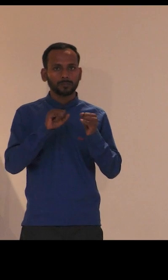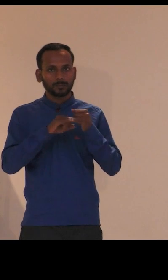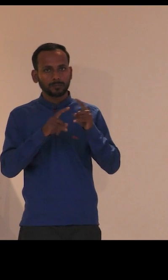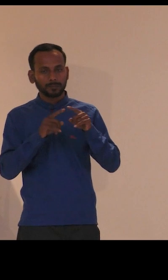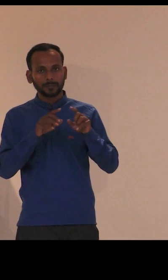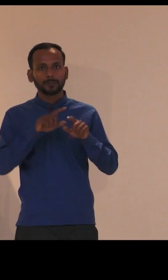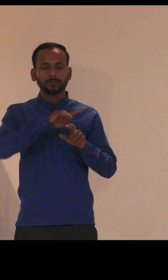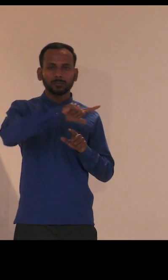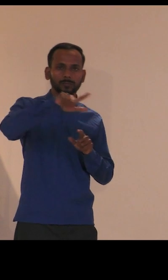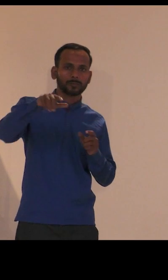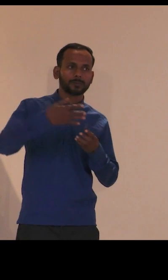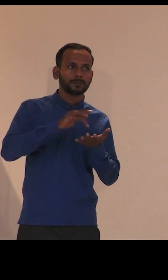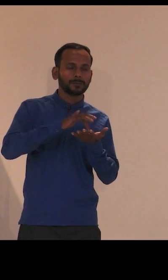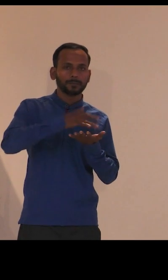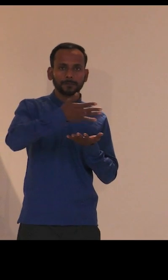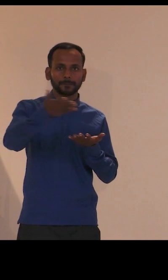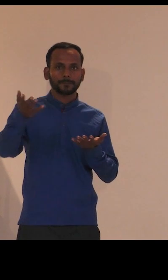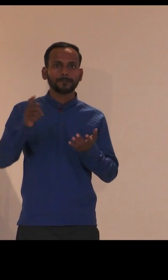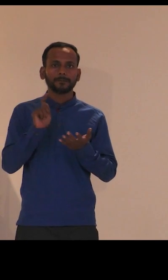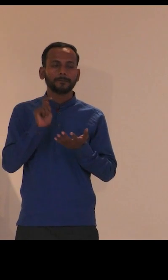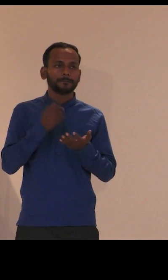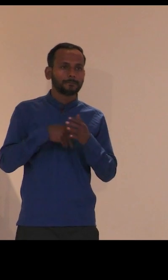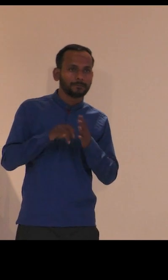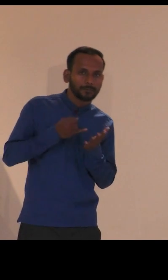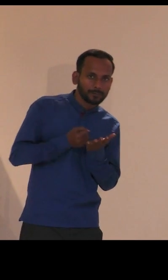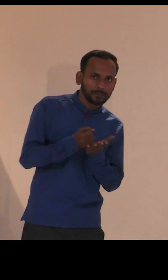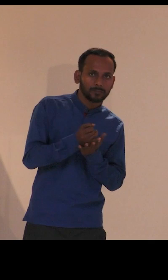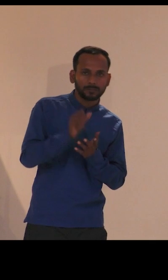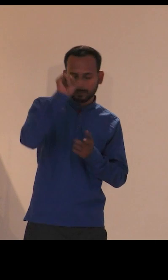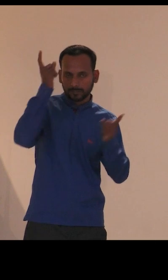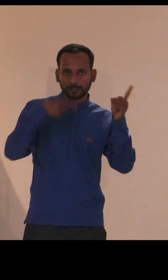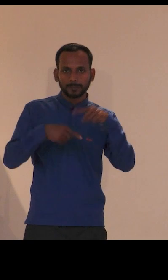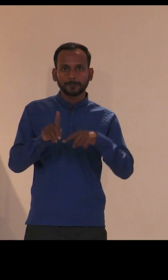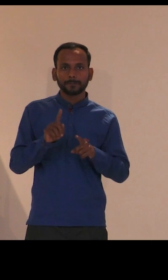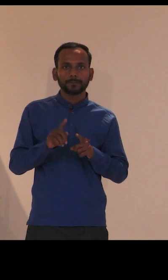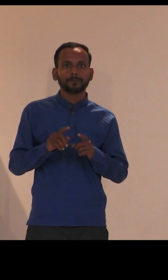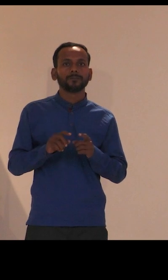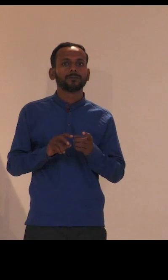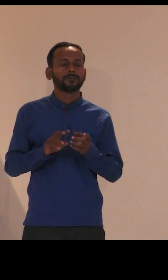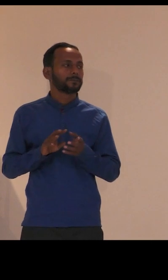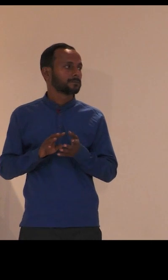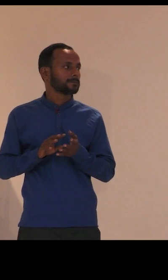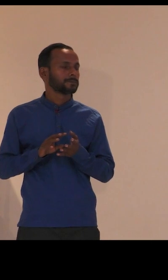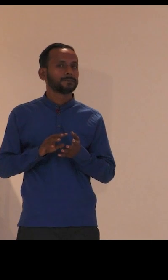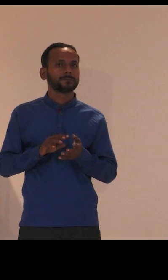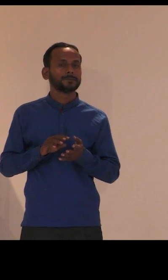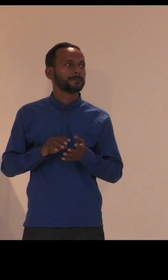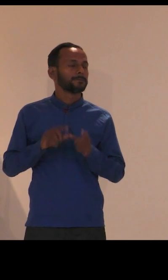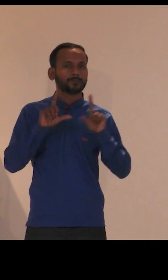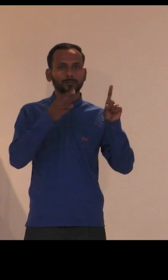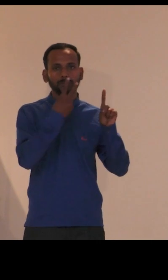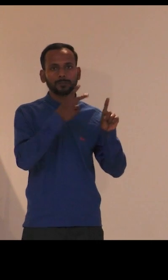the livelihoods and the labors of people who live in rural India, some of whom are given here on the